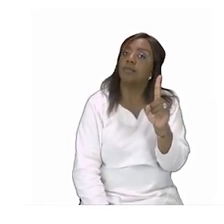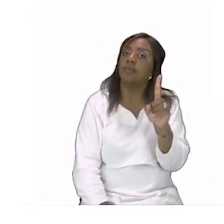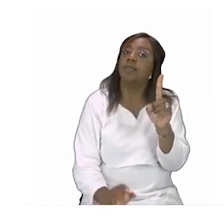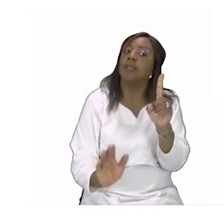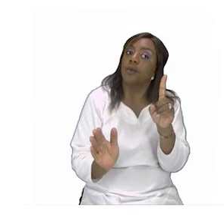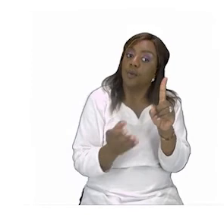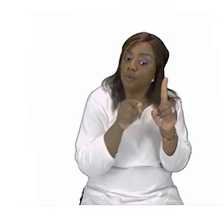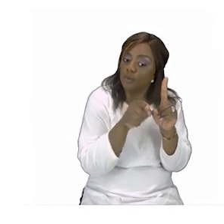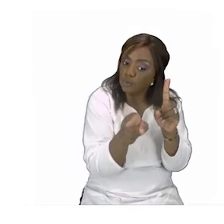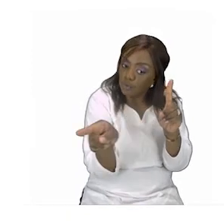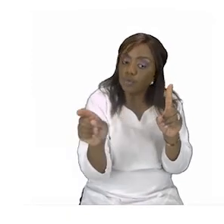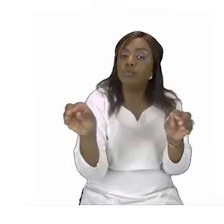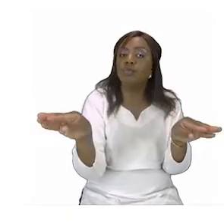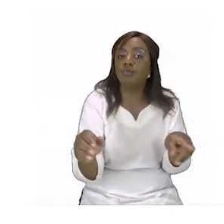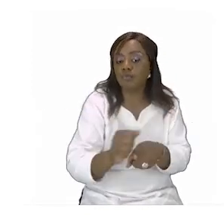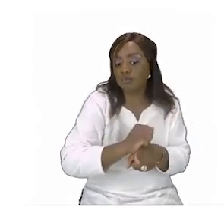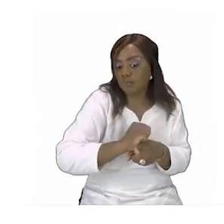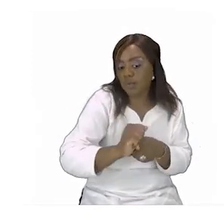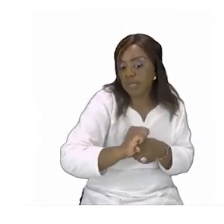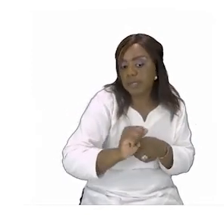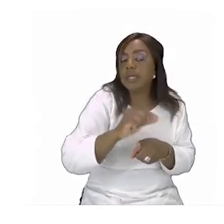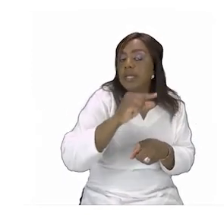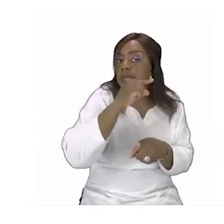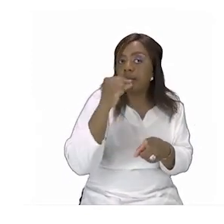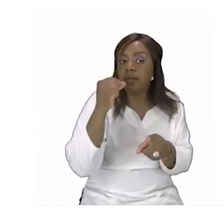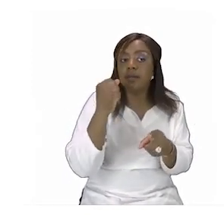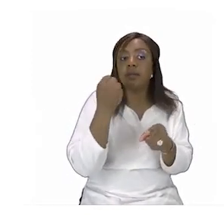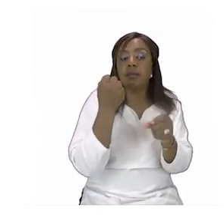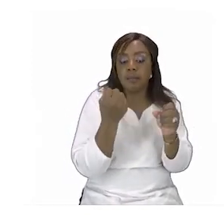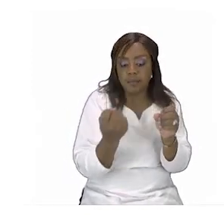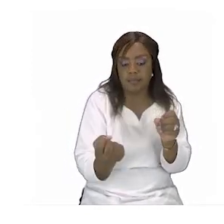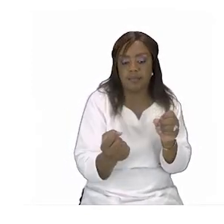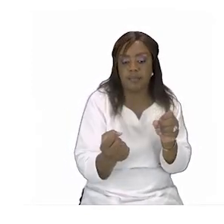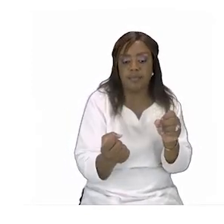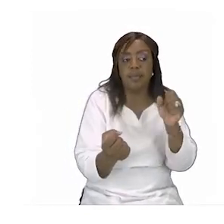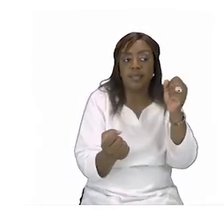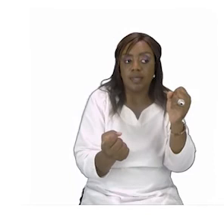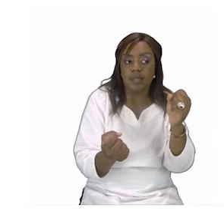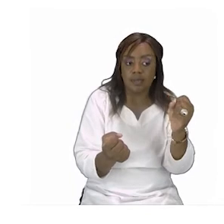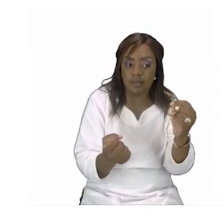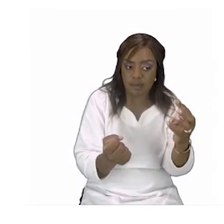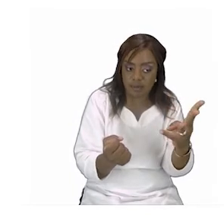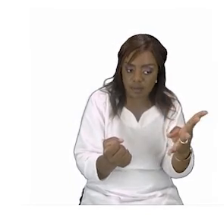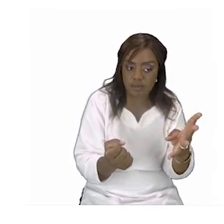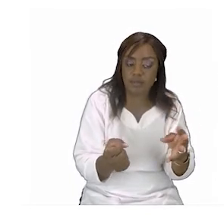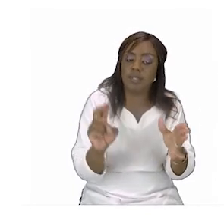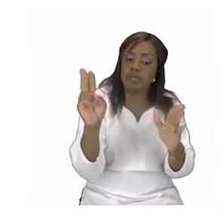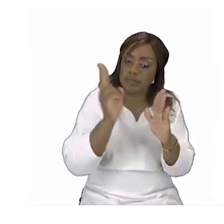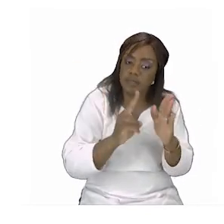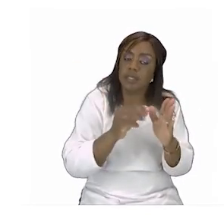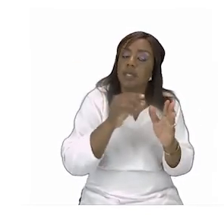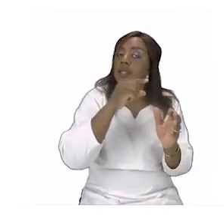answers, but we're going to practice counting and reading the numbers that I have on these